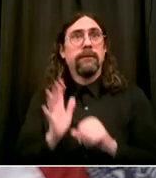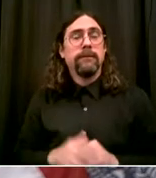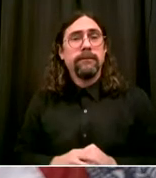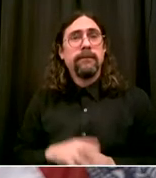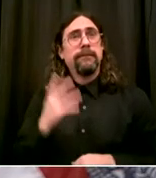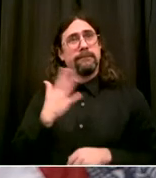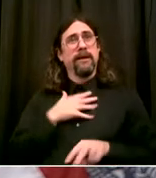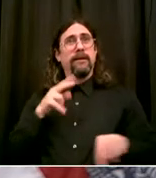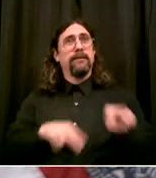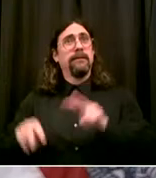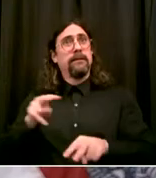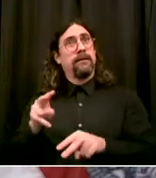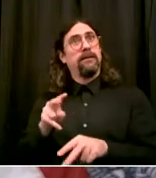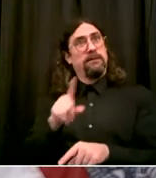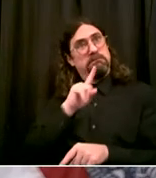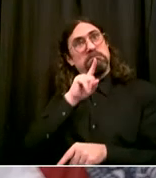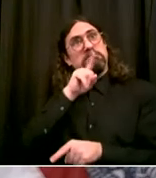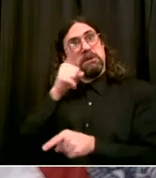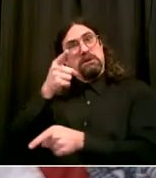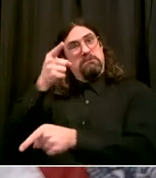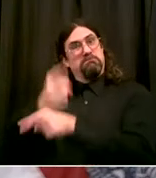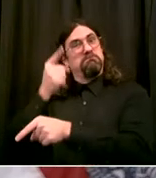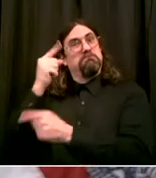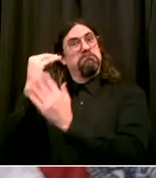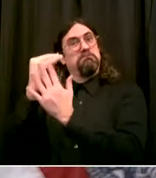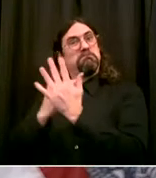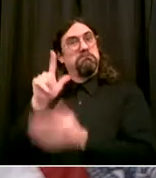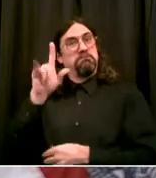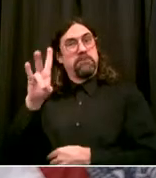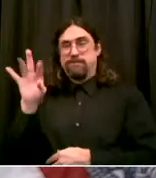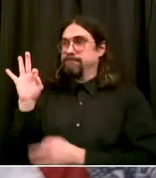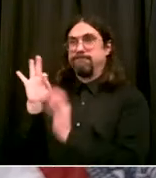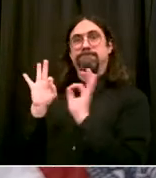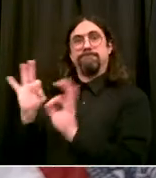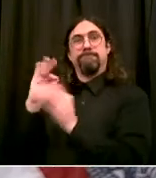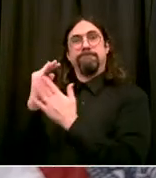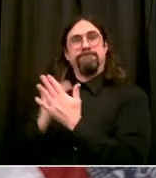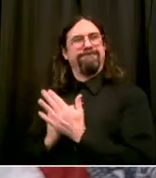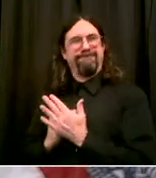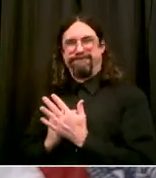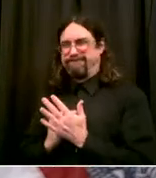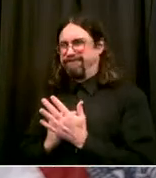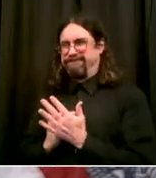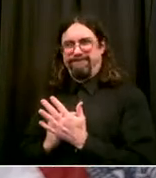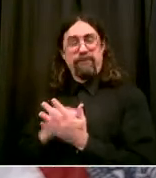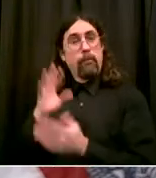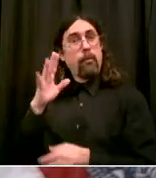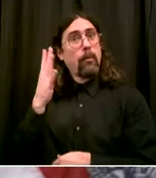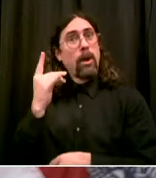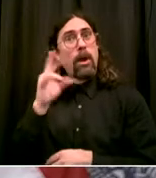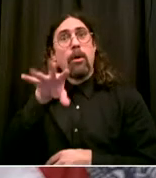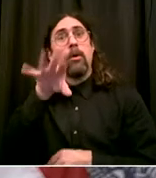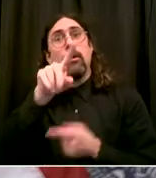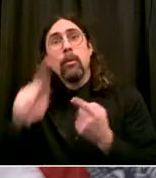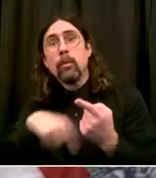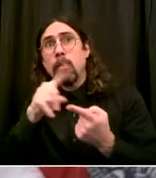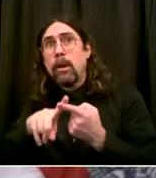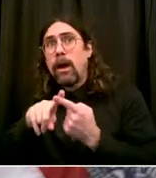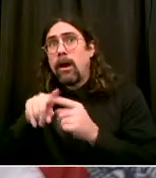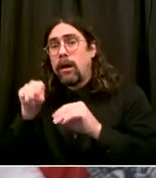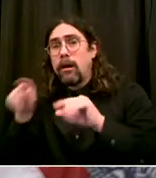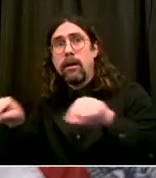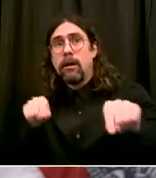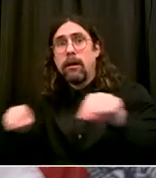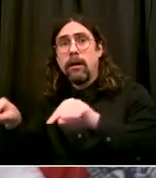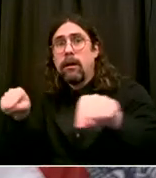you be adding other places to this list, or what's the plan there? Yeah, it's a great question, Katie. We're definitely going to look at the reality of the